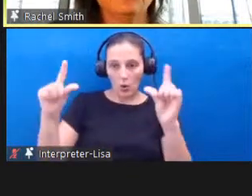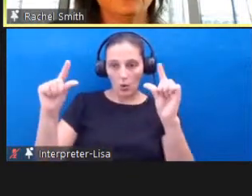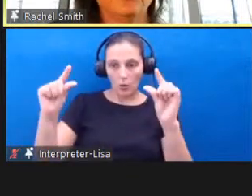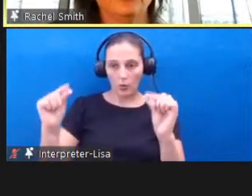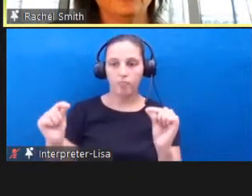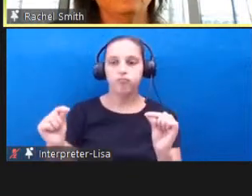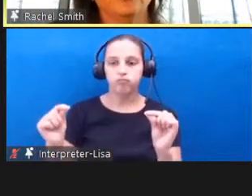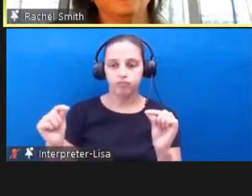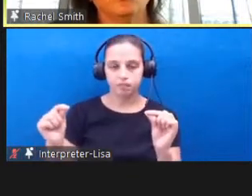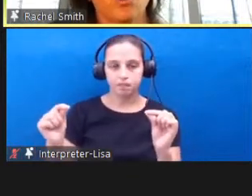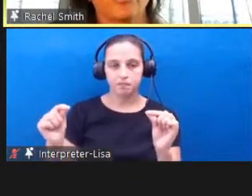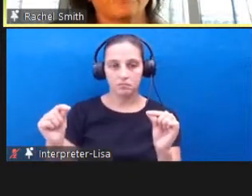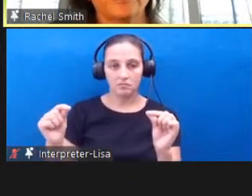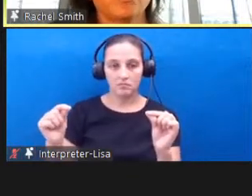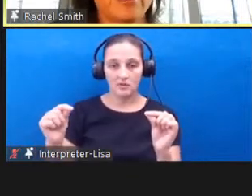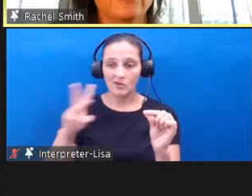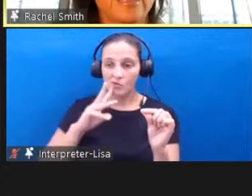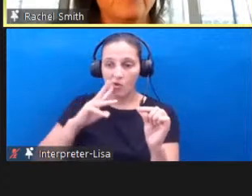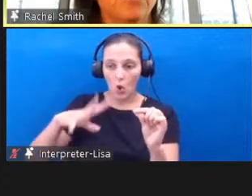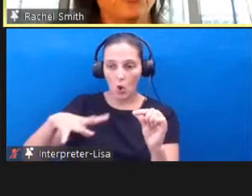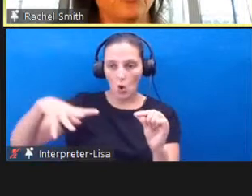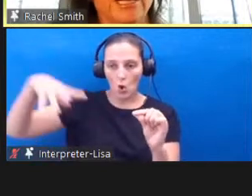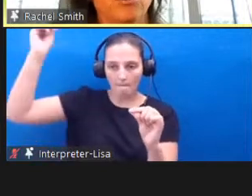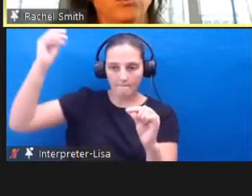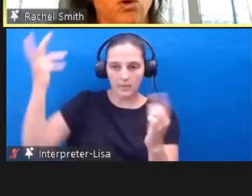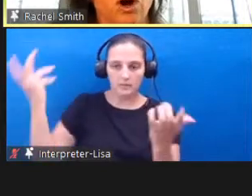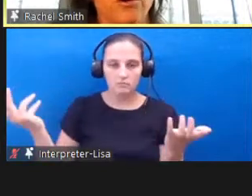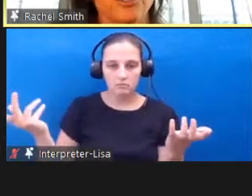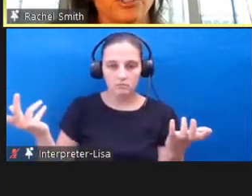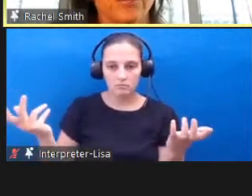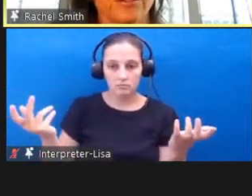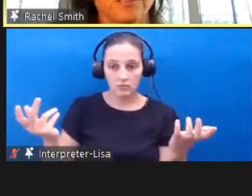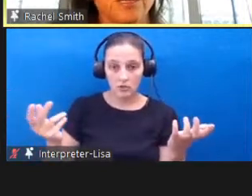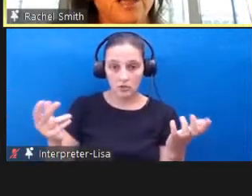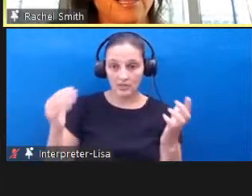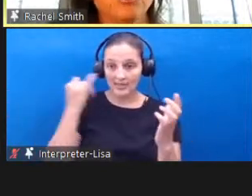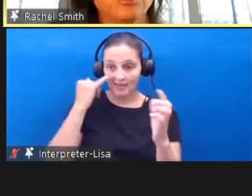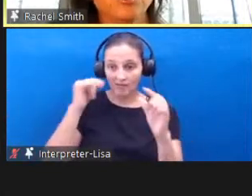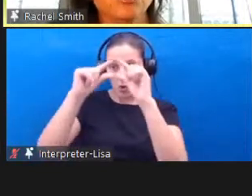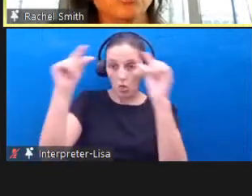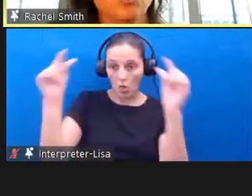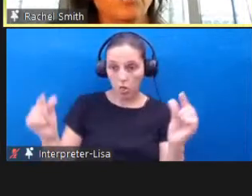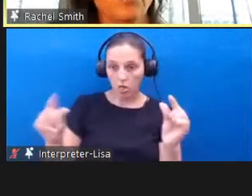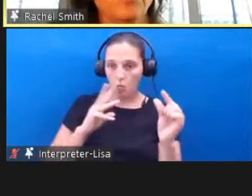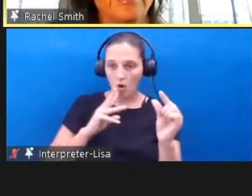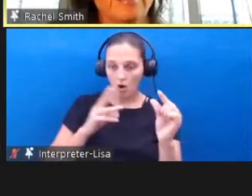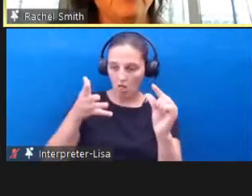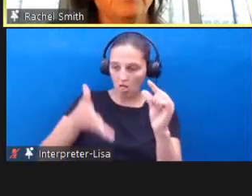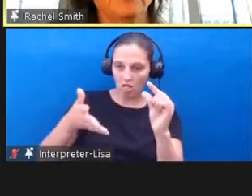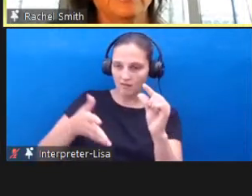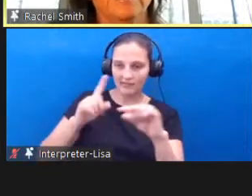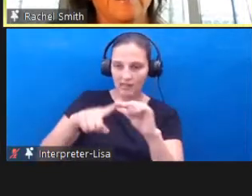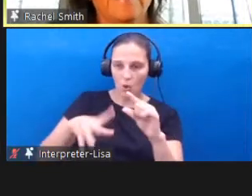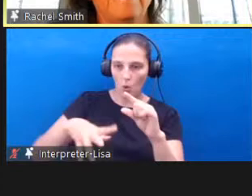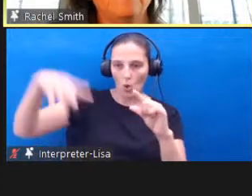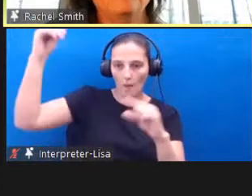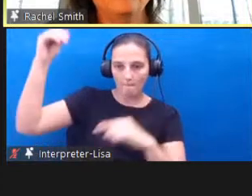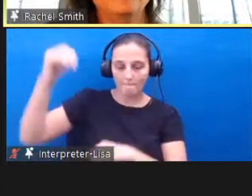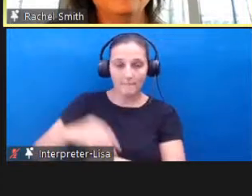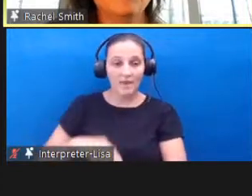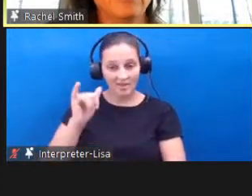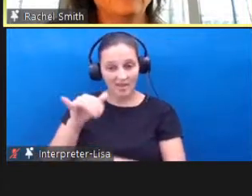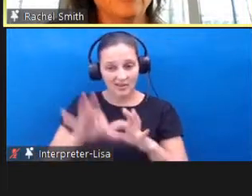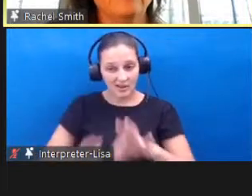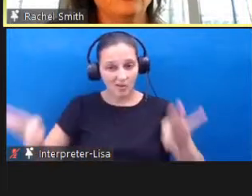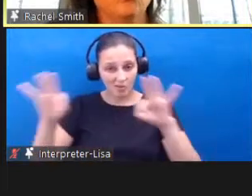its atmosphere, it lost its water, because without an atmosphere, you can't hold water on a surface. And so this is this whole part about habitability. And when